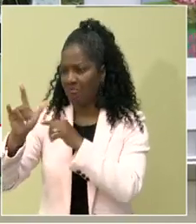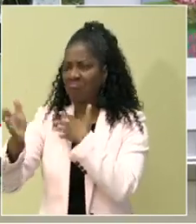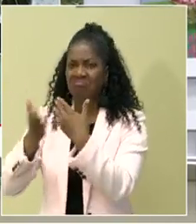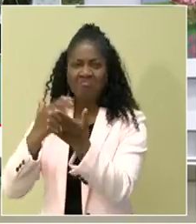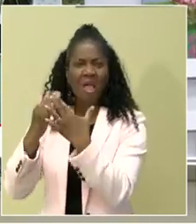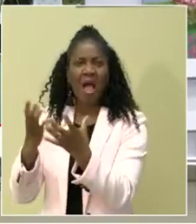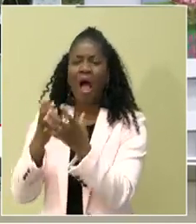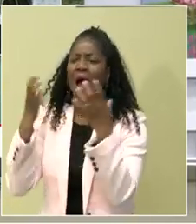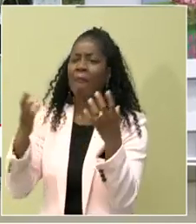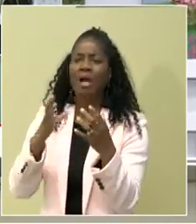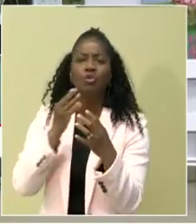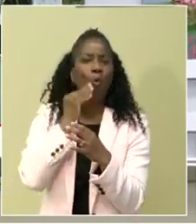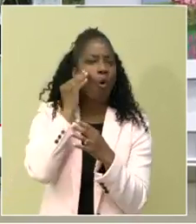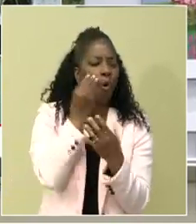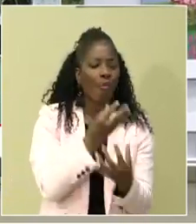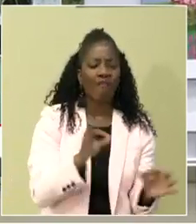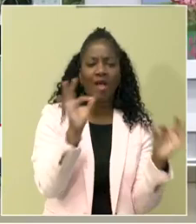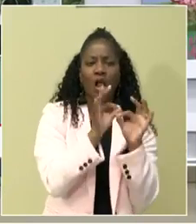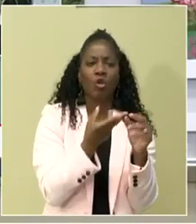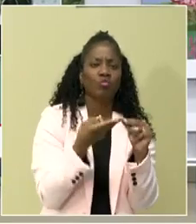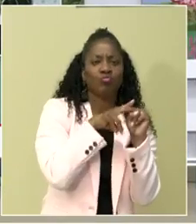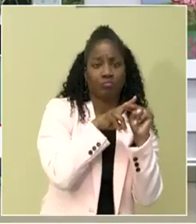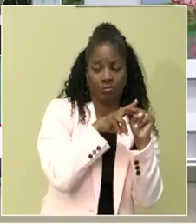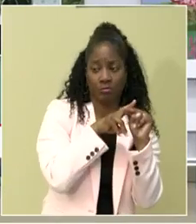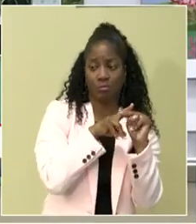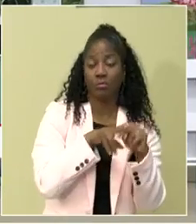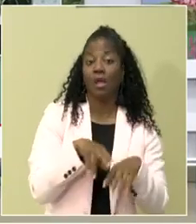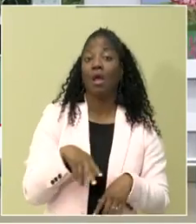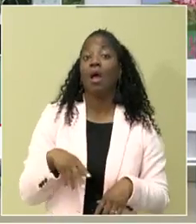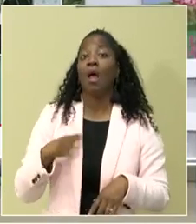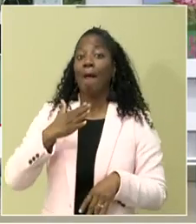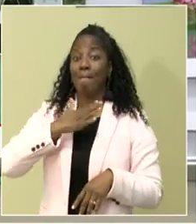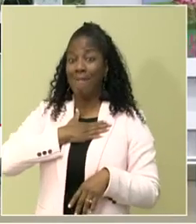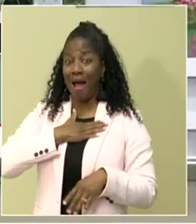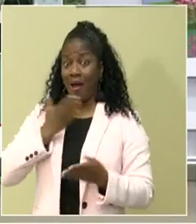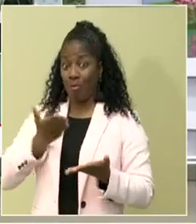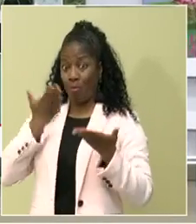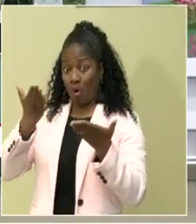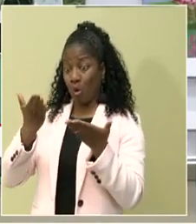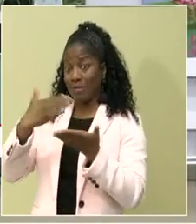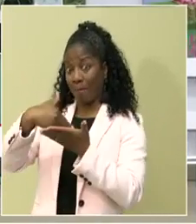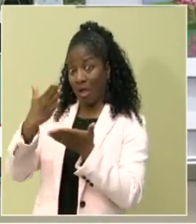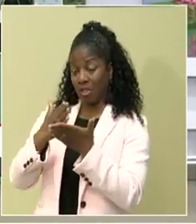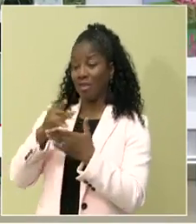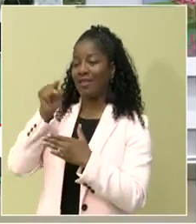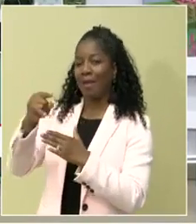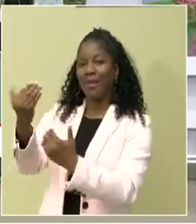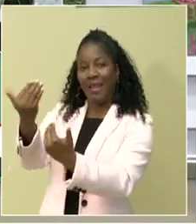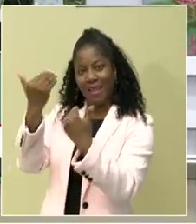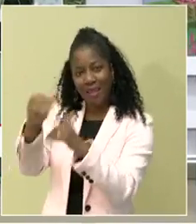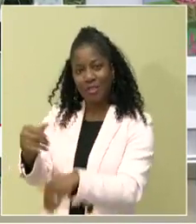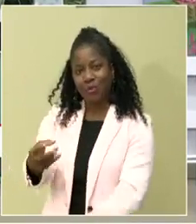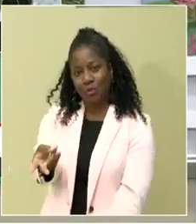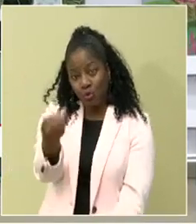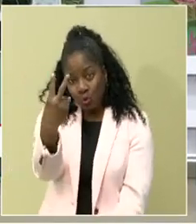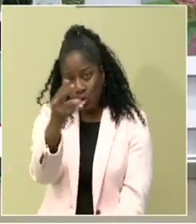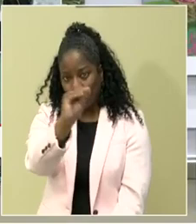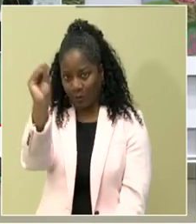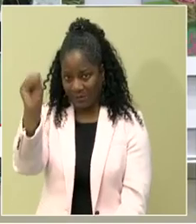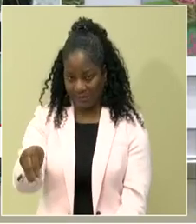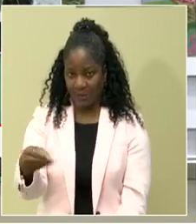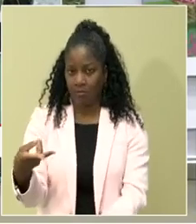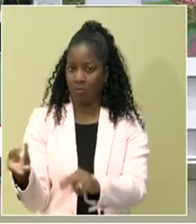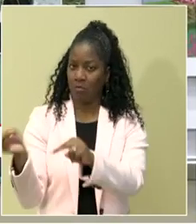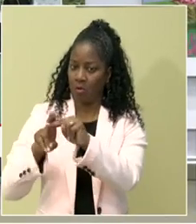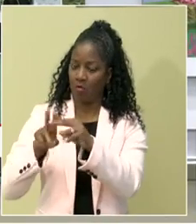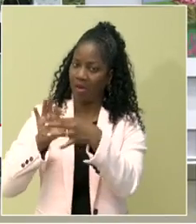how much their value has gone up. What we are proposing is that they would be limited to a 2%